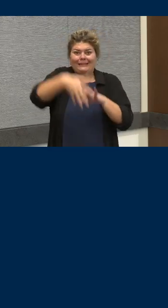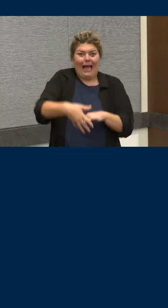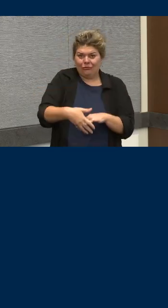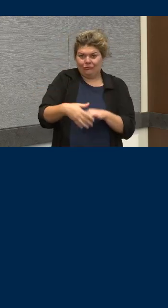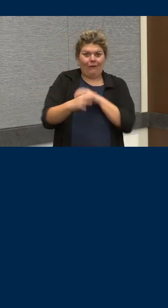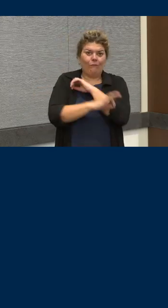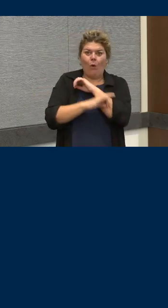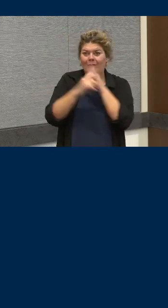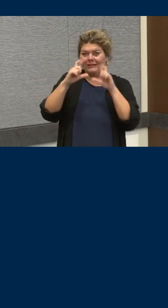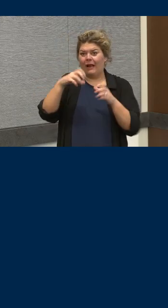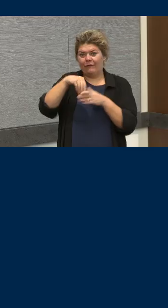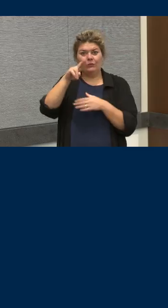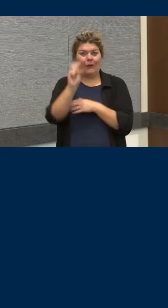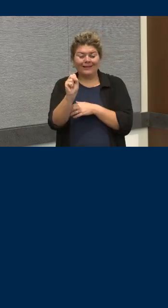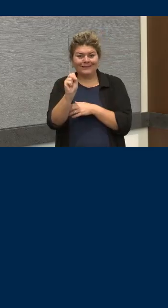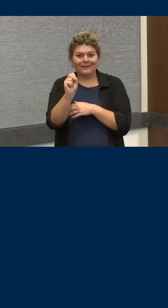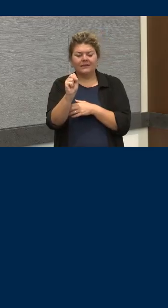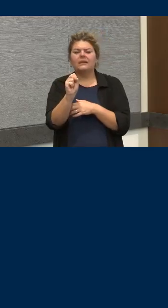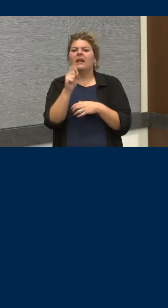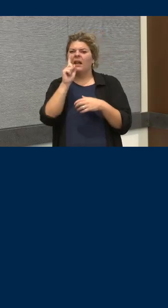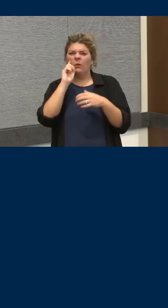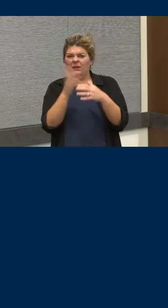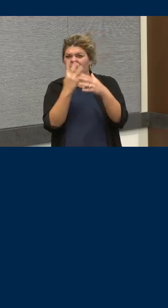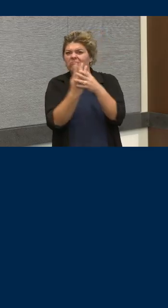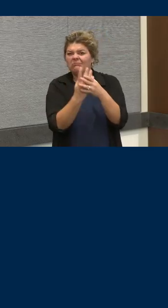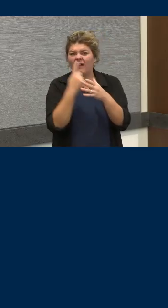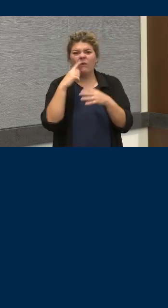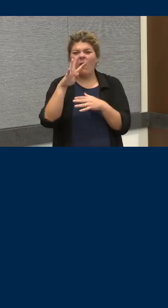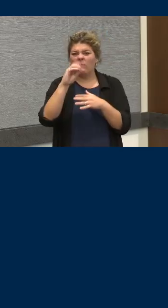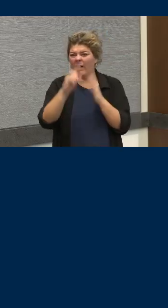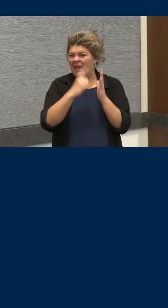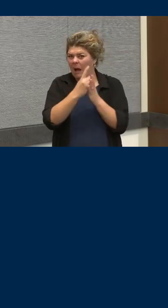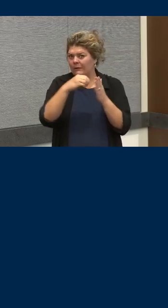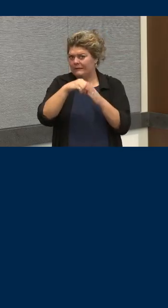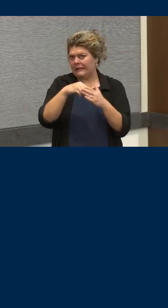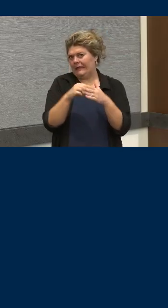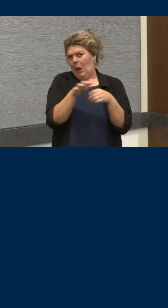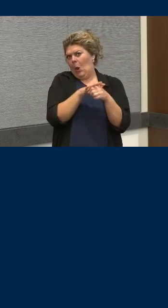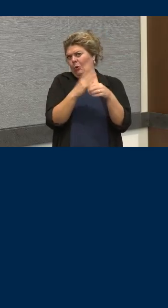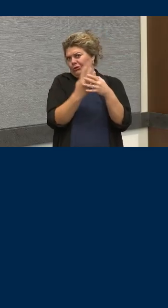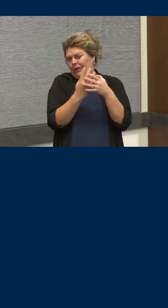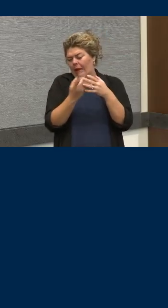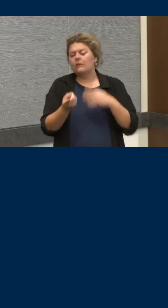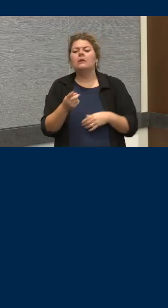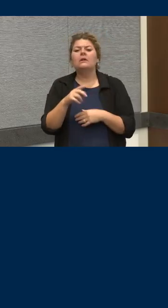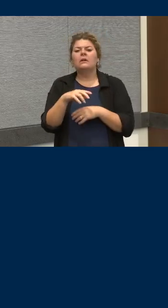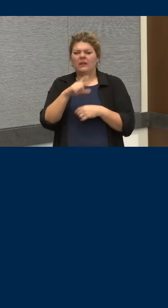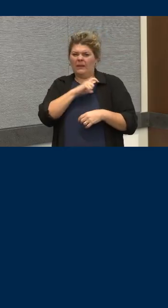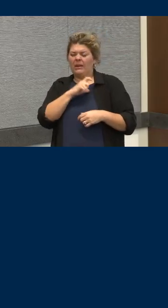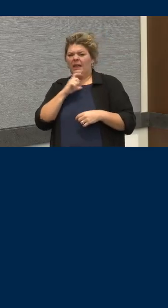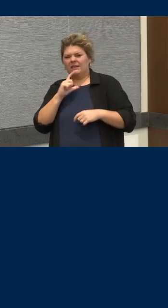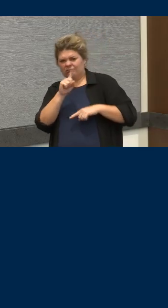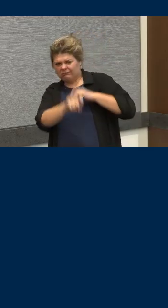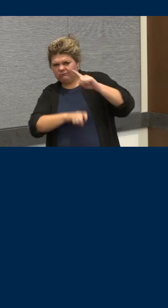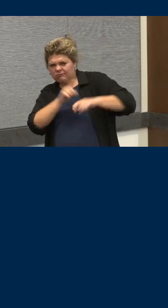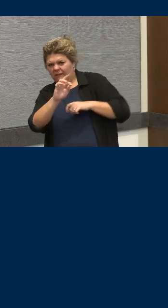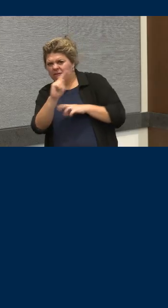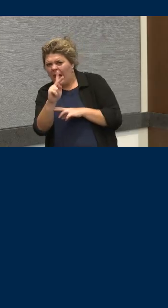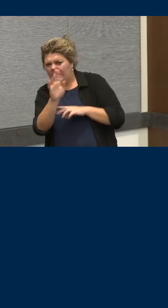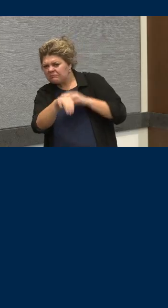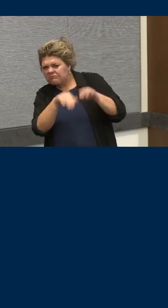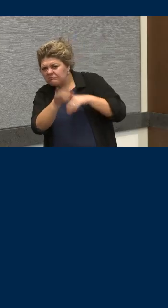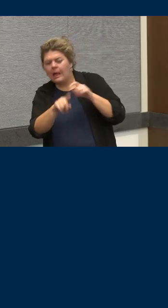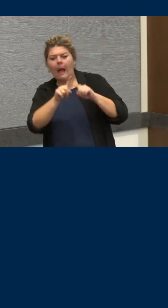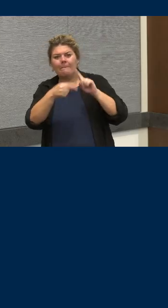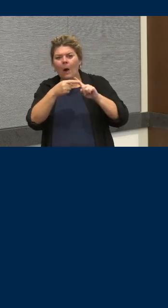States. Imprisoned for 40 hours in a local jail, Frank was questioned by police officers about his